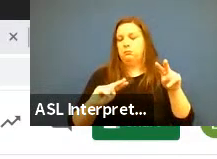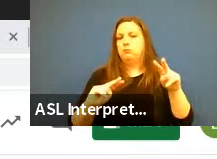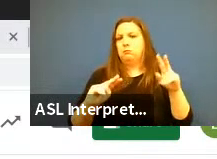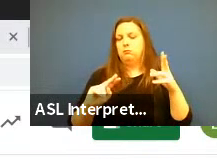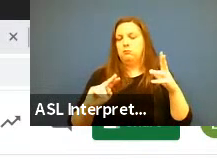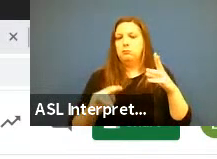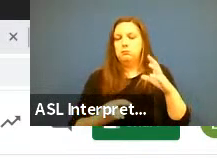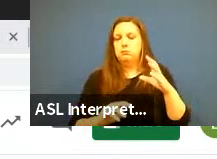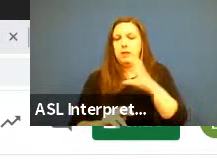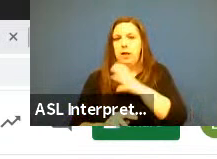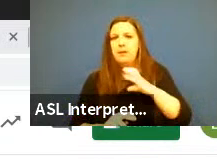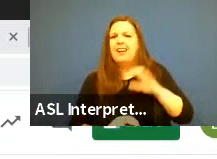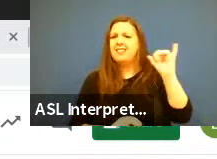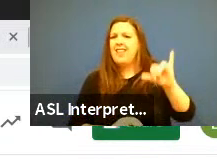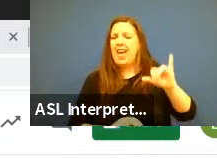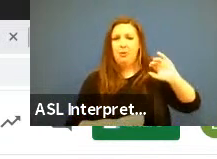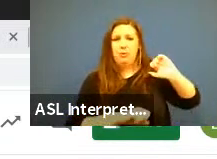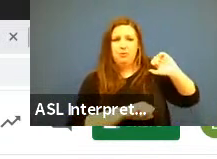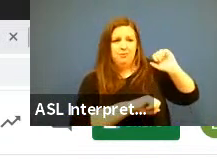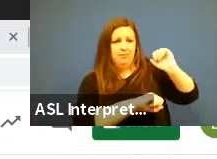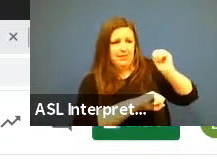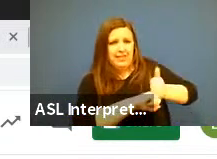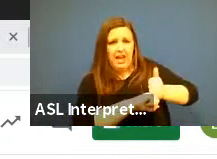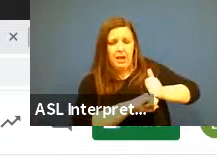way back in